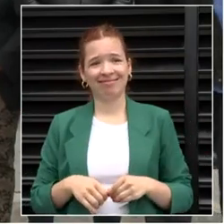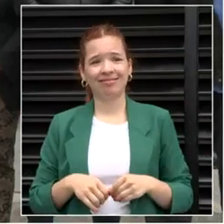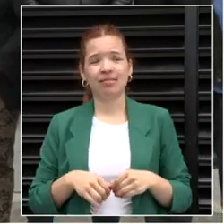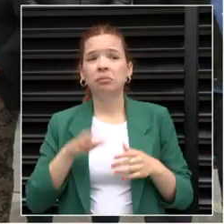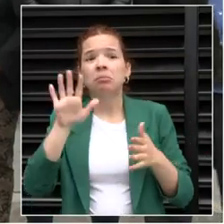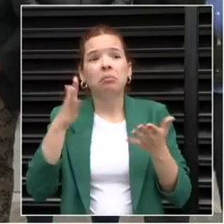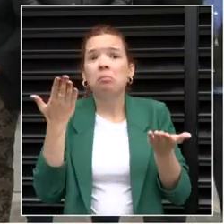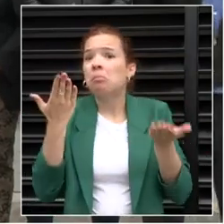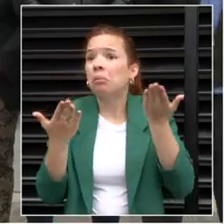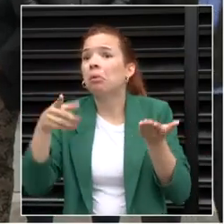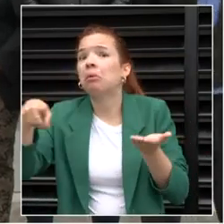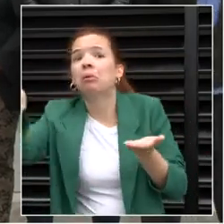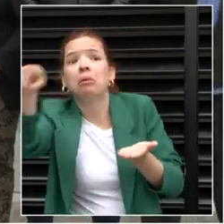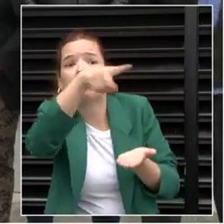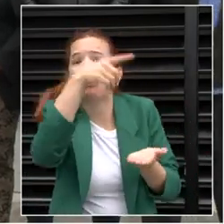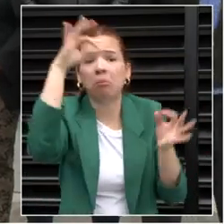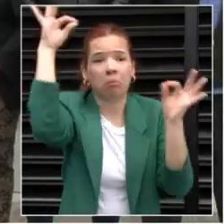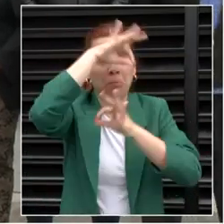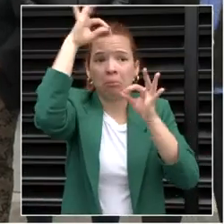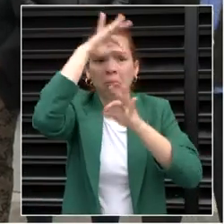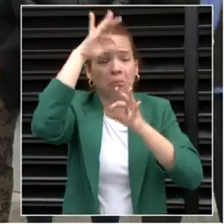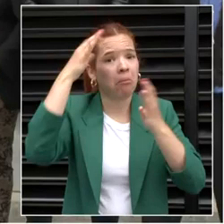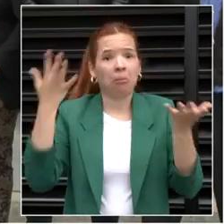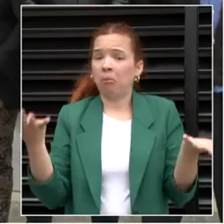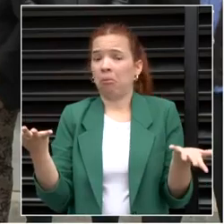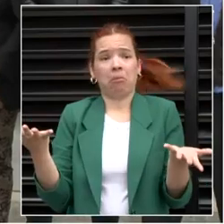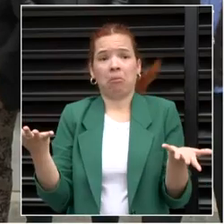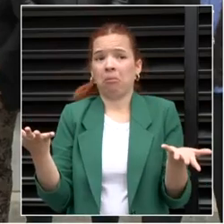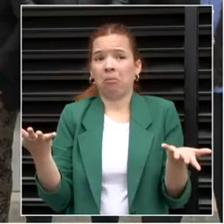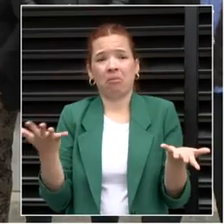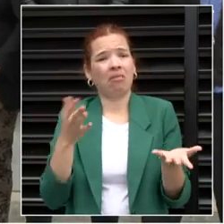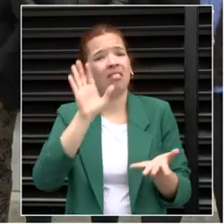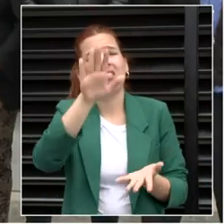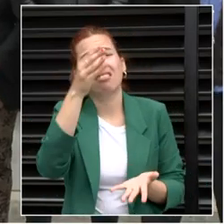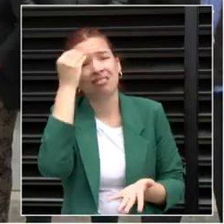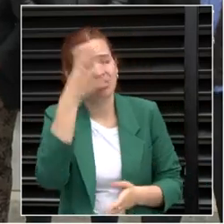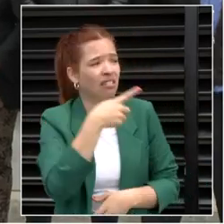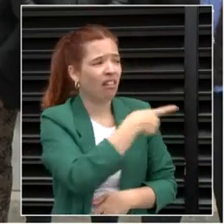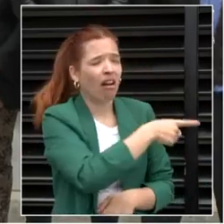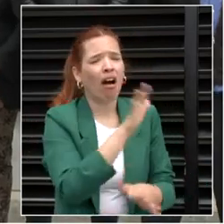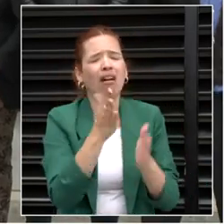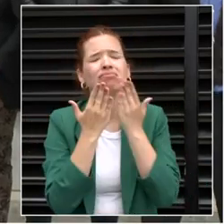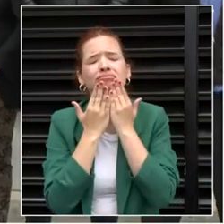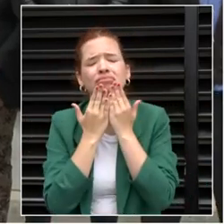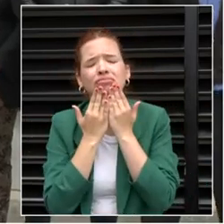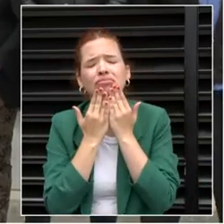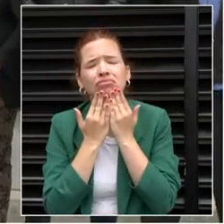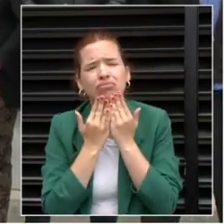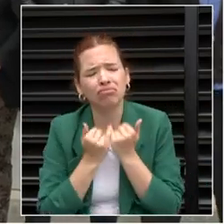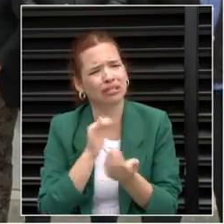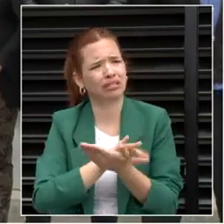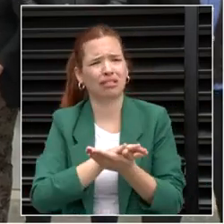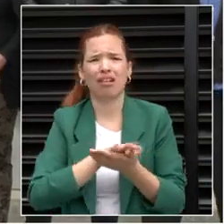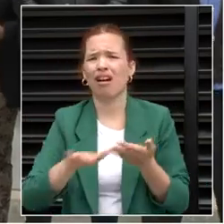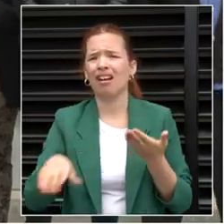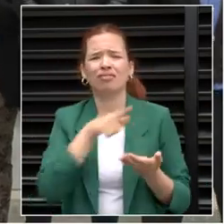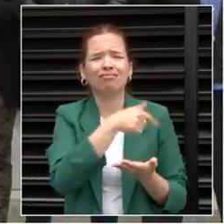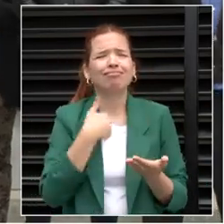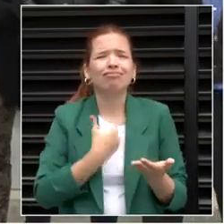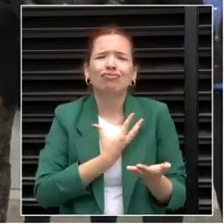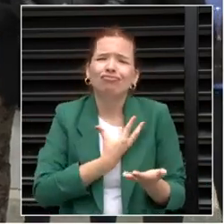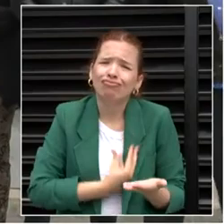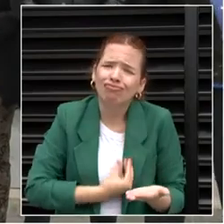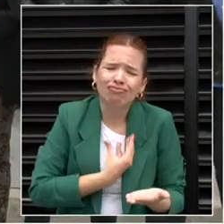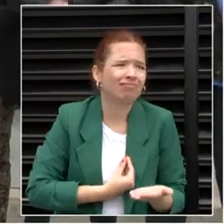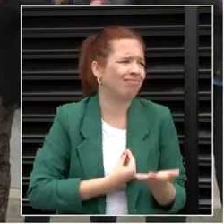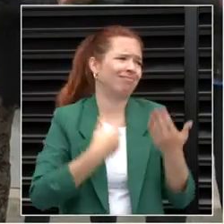greatest asset, one of the nicest people you will ever meet in your life. And it's true. What you see is what you get. So, Dave, thank